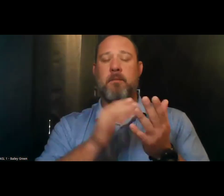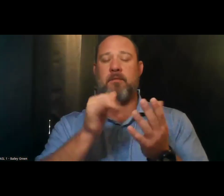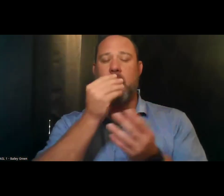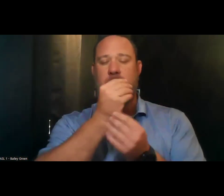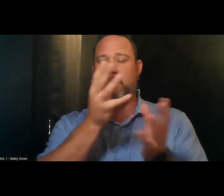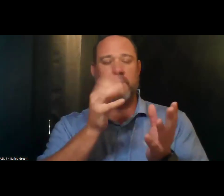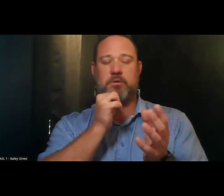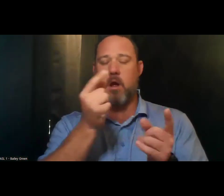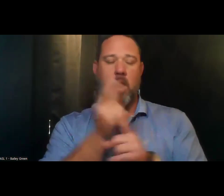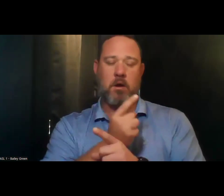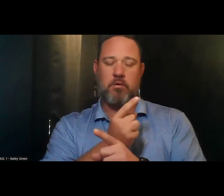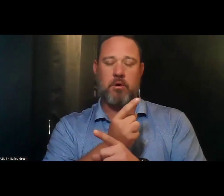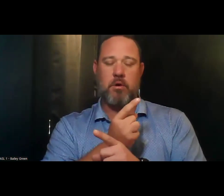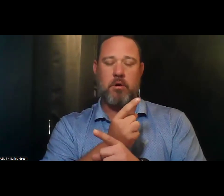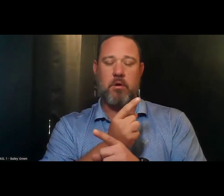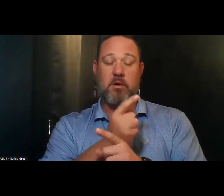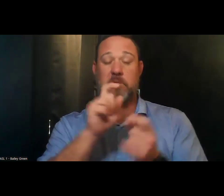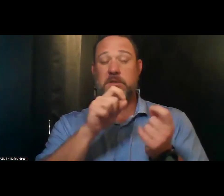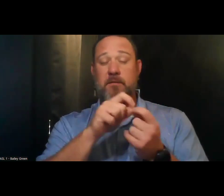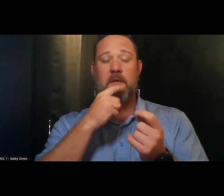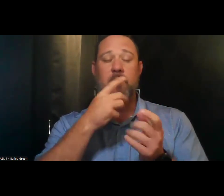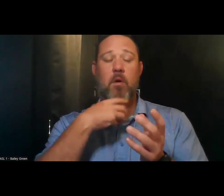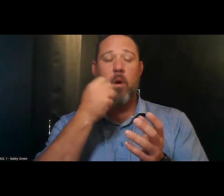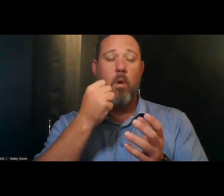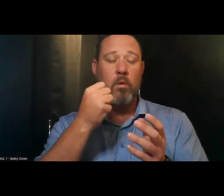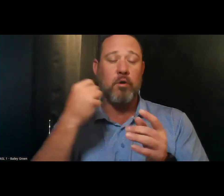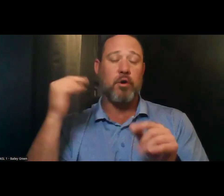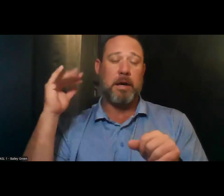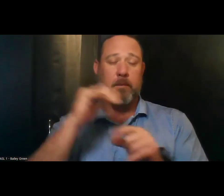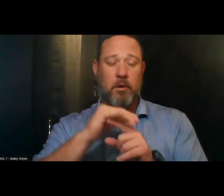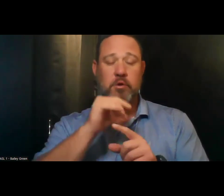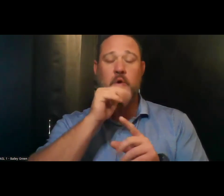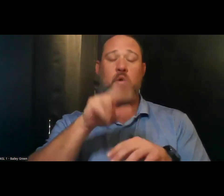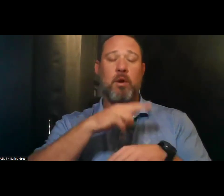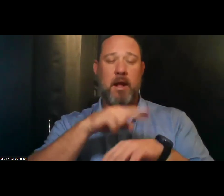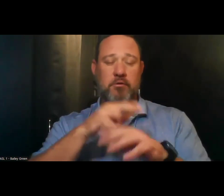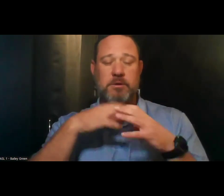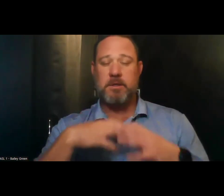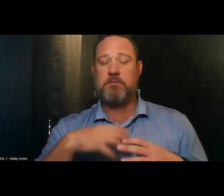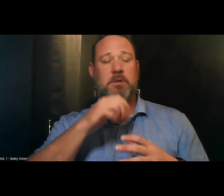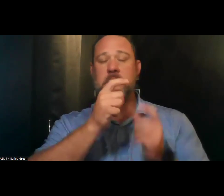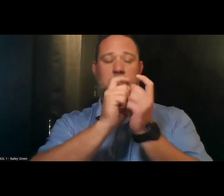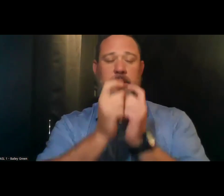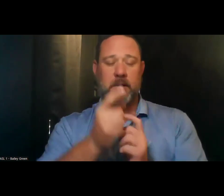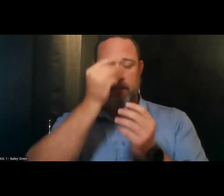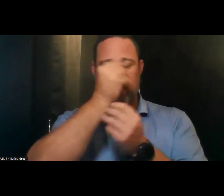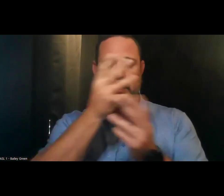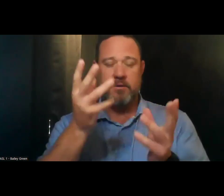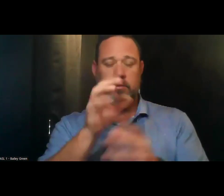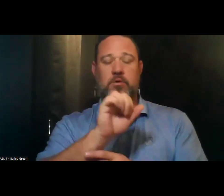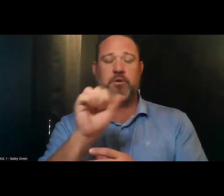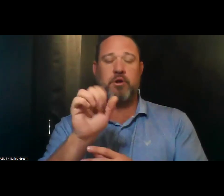be inaccurate, in particular for older immigrants who naturalized and have not yet updated their information with the Social